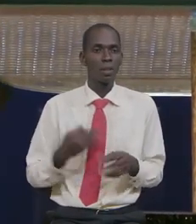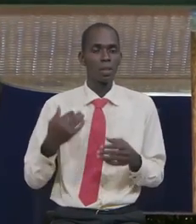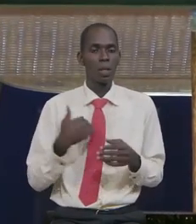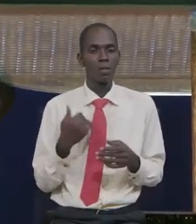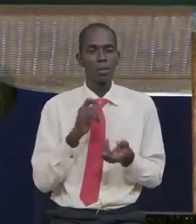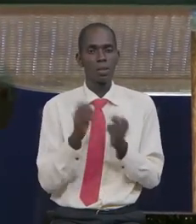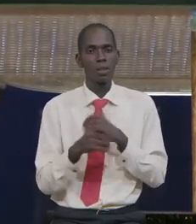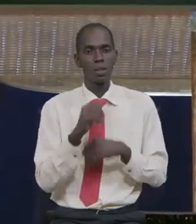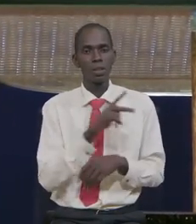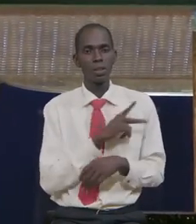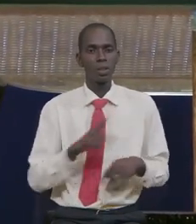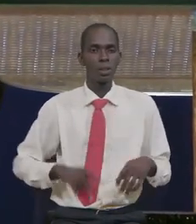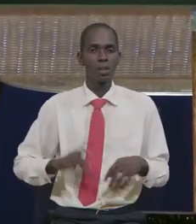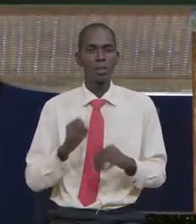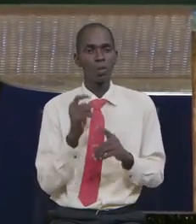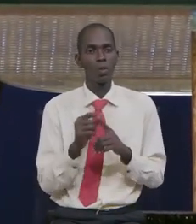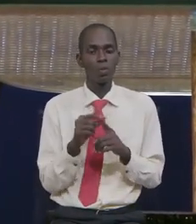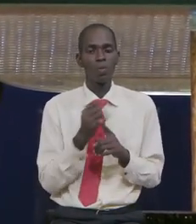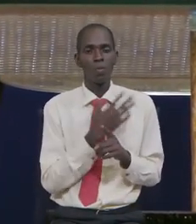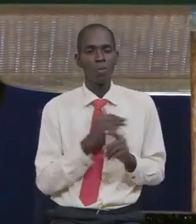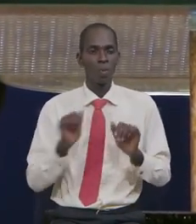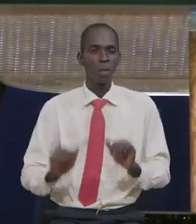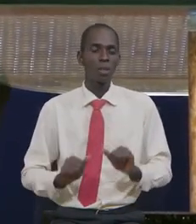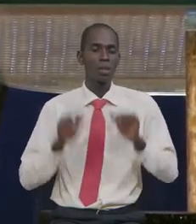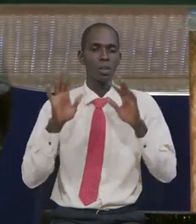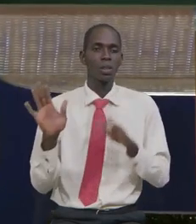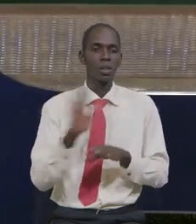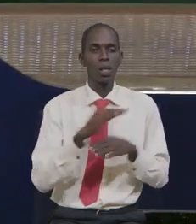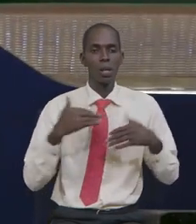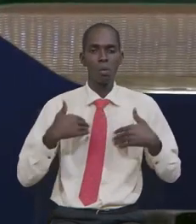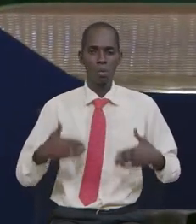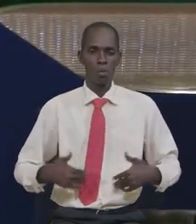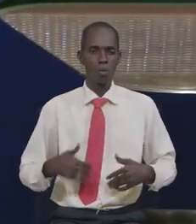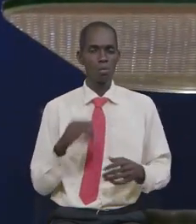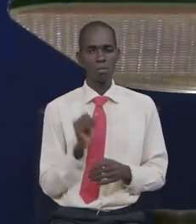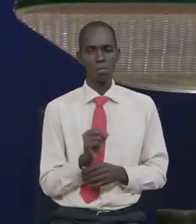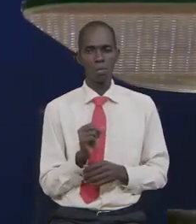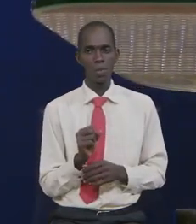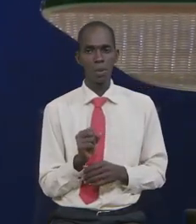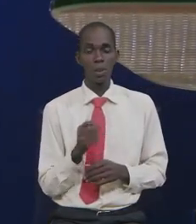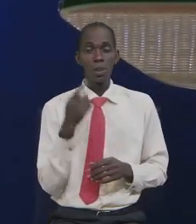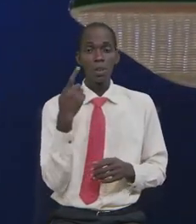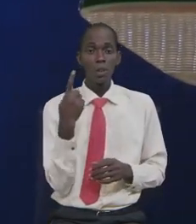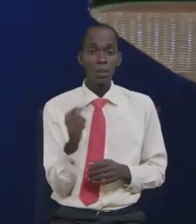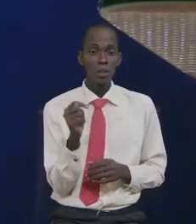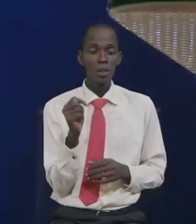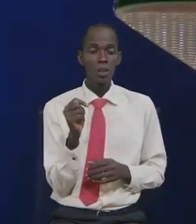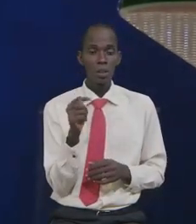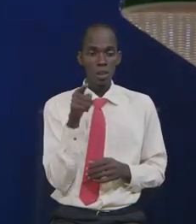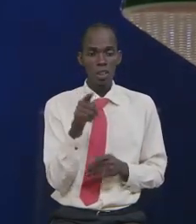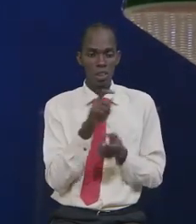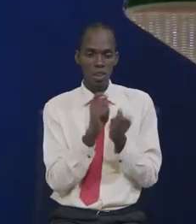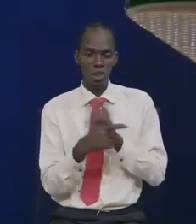and yielded their bodies. Understand that they changed the king's word,